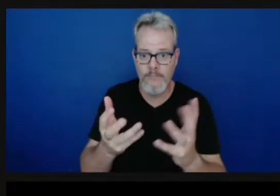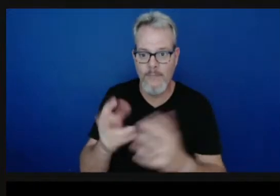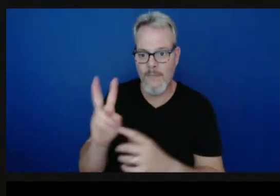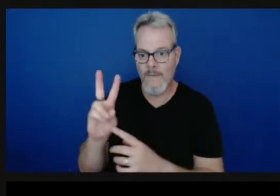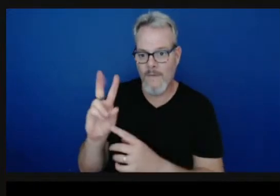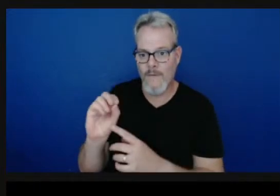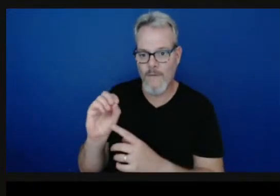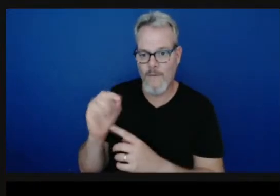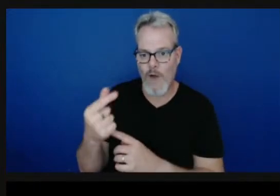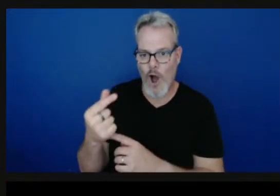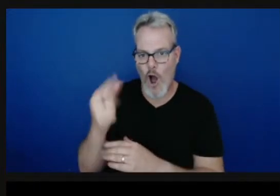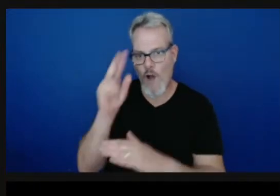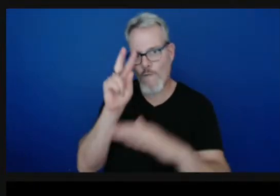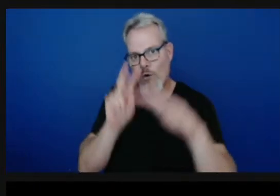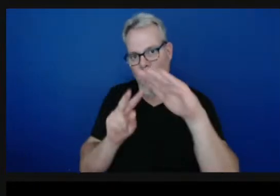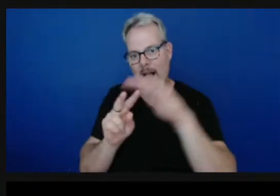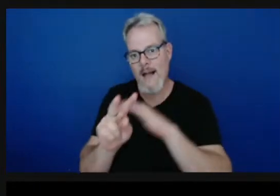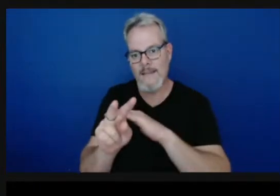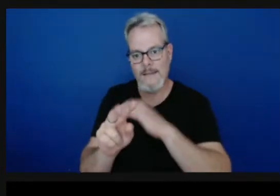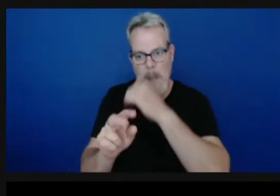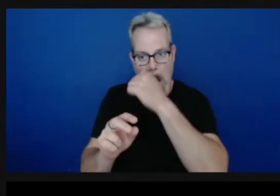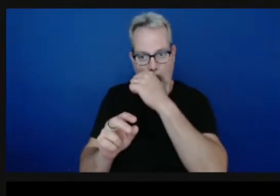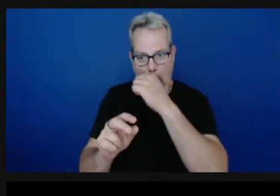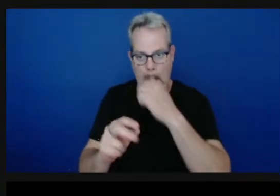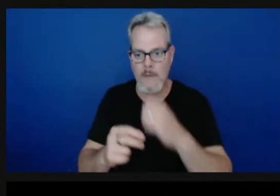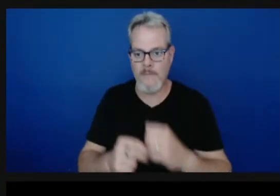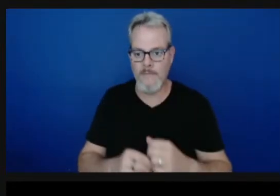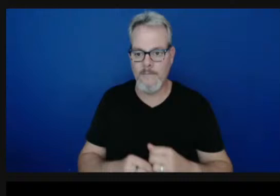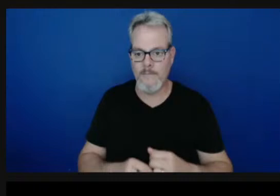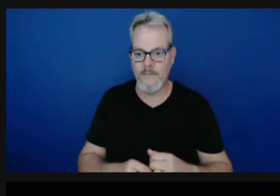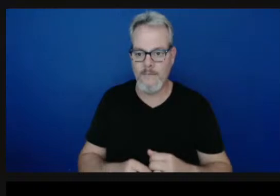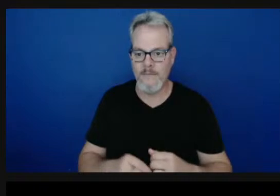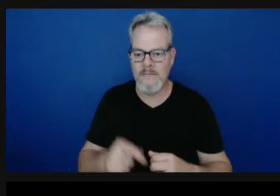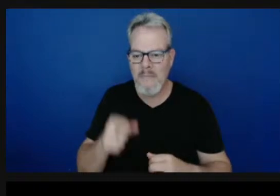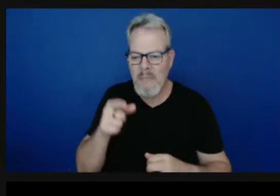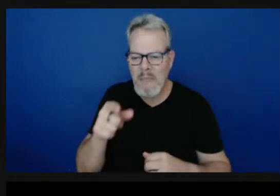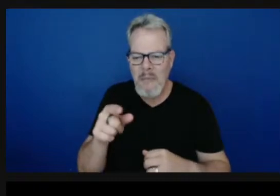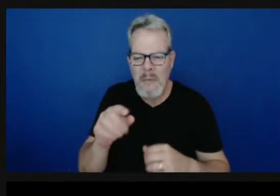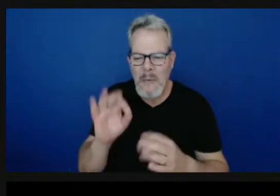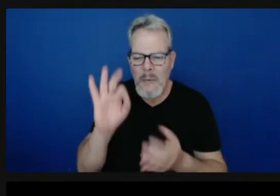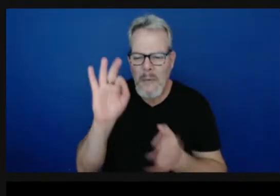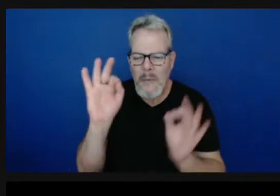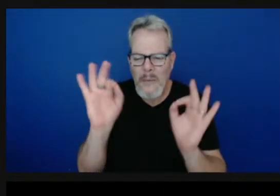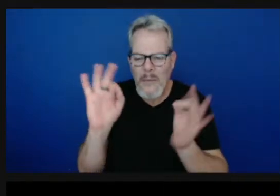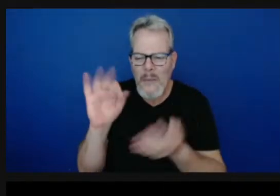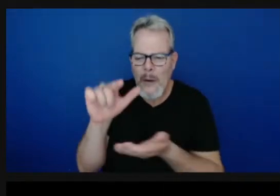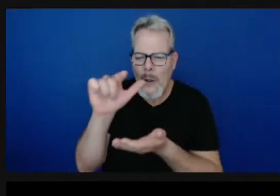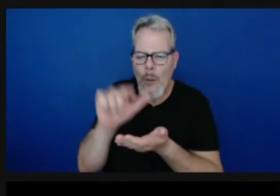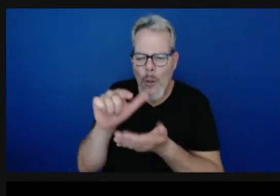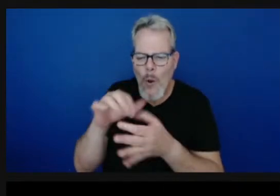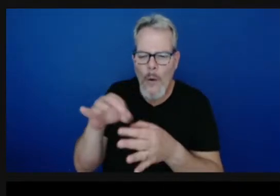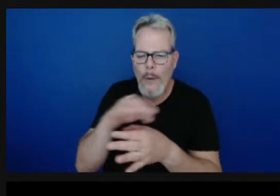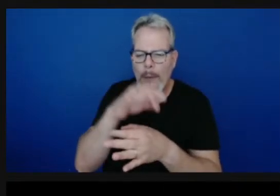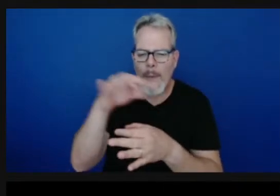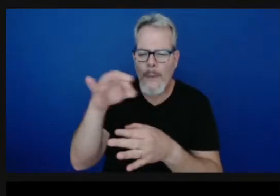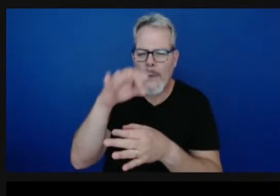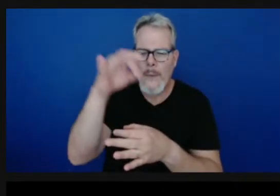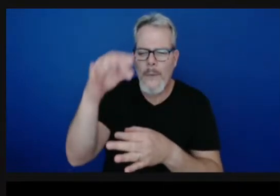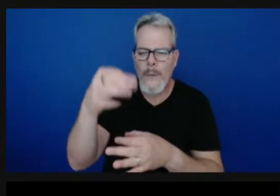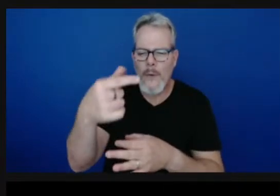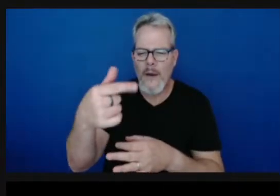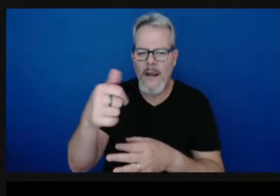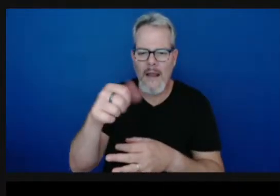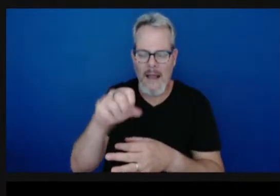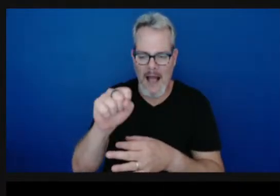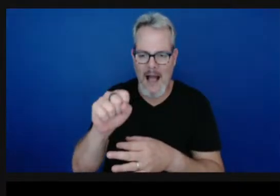forecast. Here is our emission source. Very low amounts of gas coming out of the volcano right now, for the volcano at